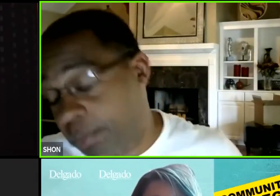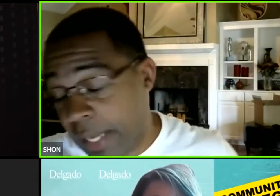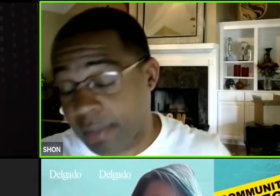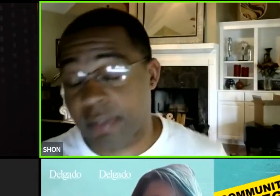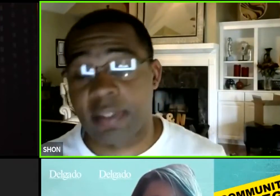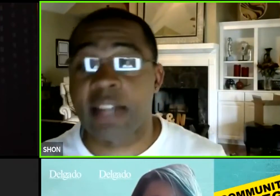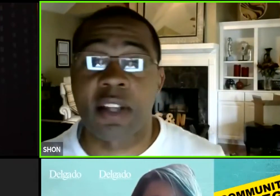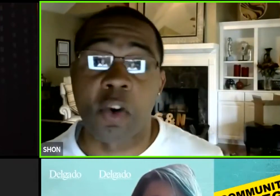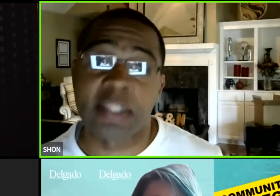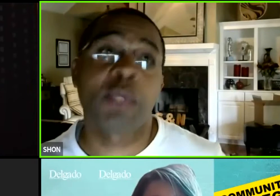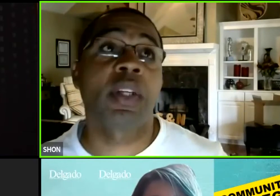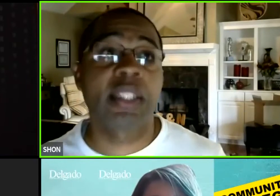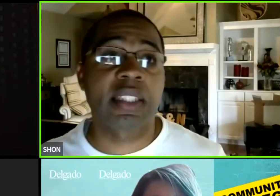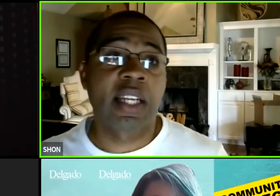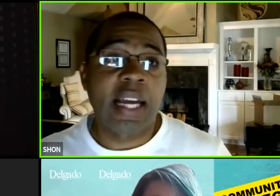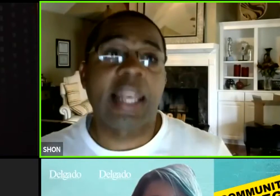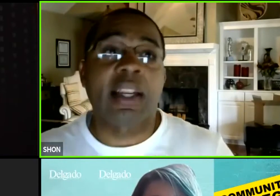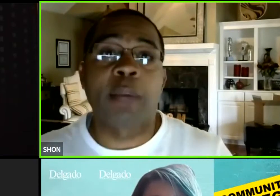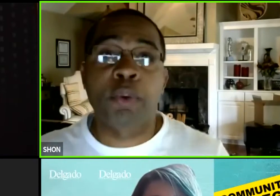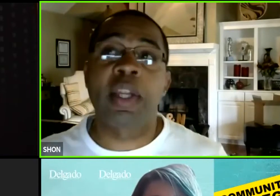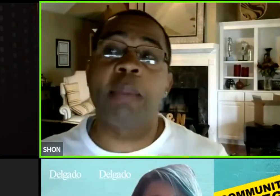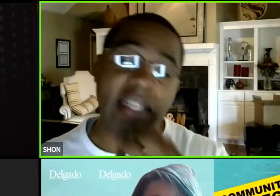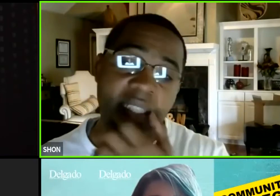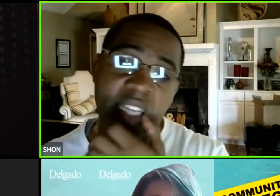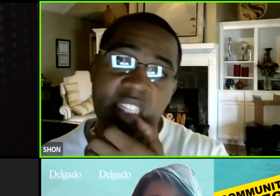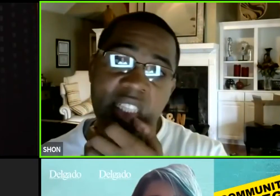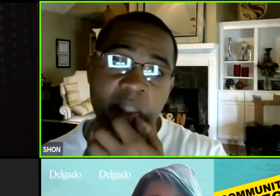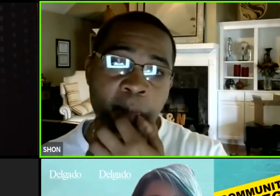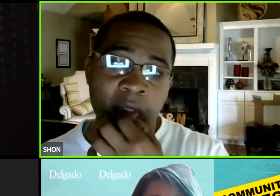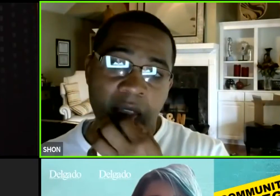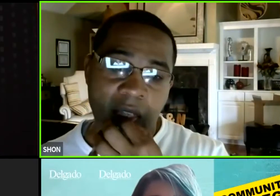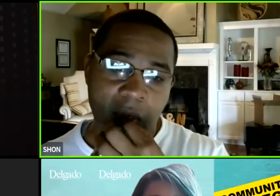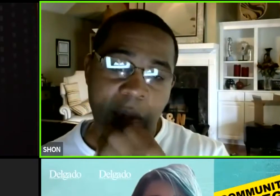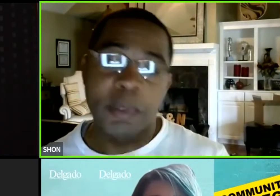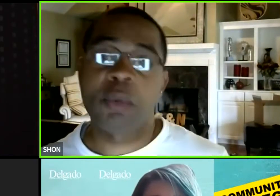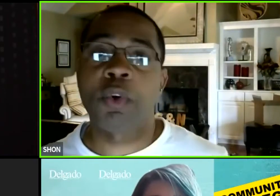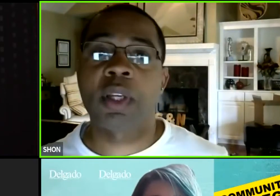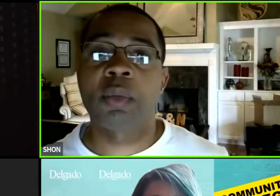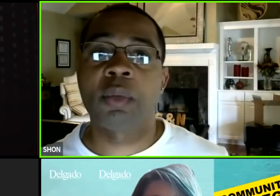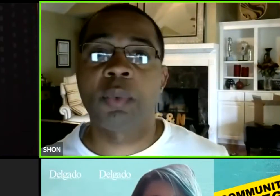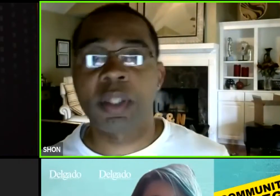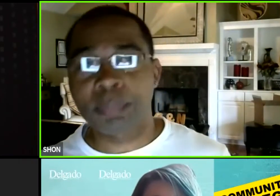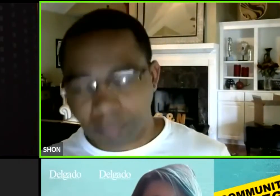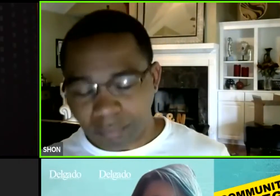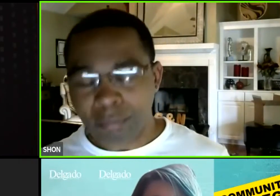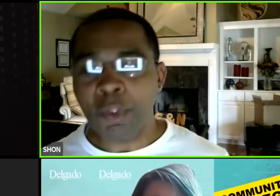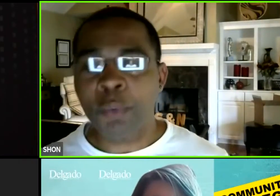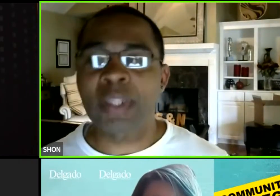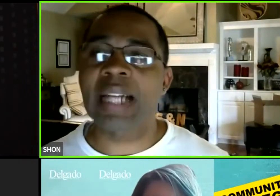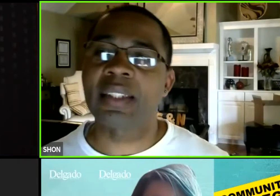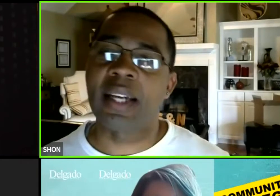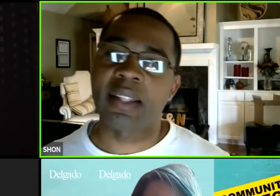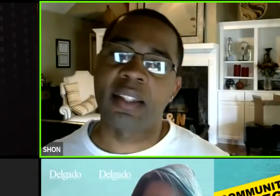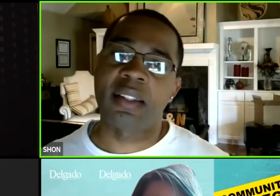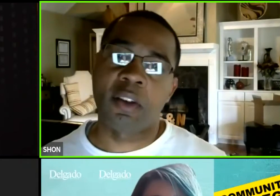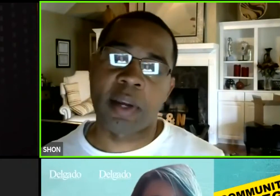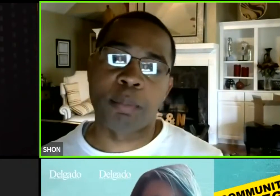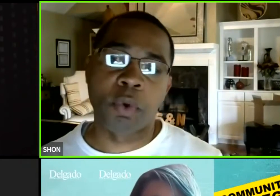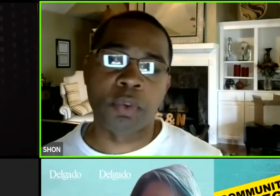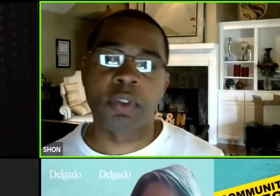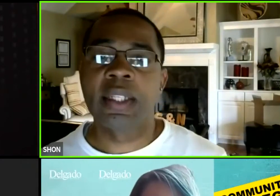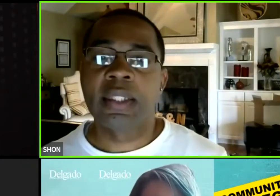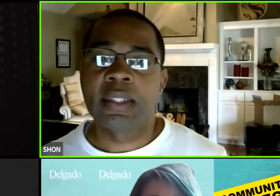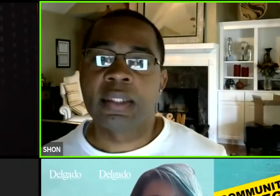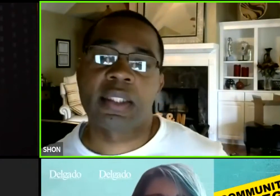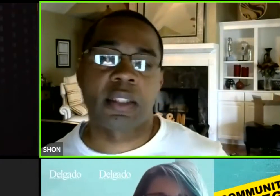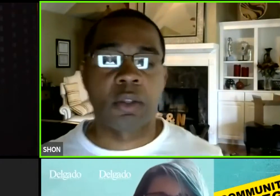Yeah, that's all. I just want to just kind of like upgrade my education. I've been working with Dr. Anthony